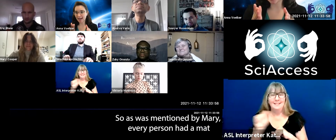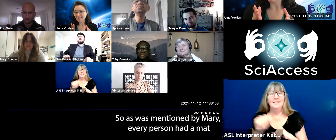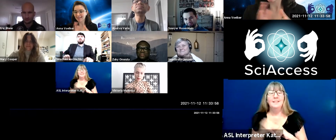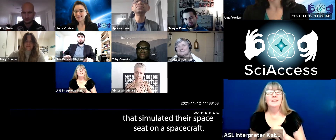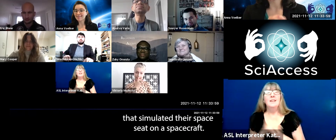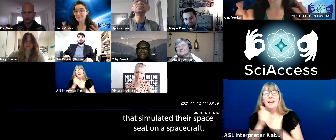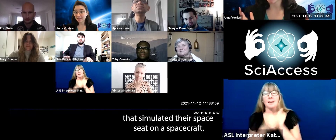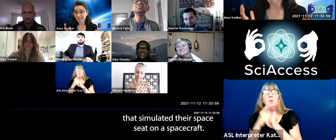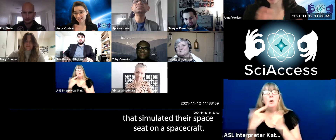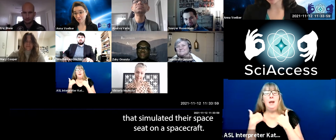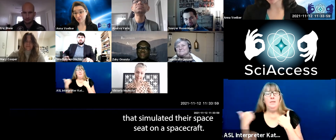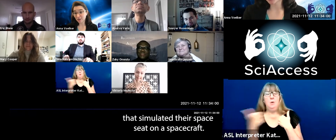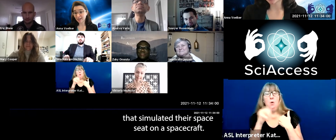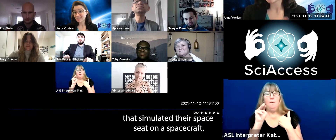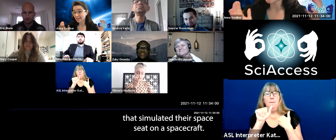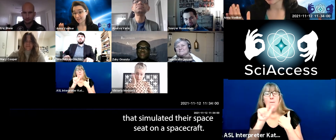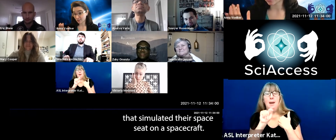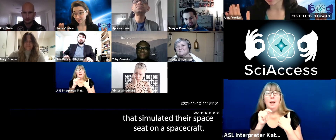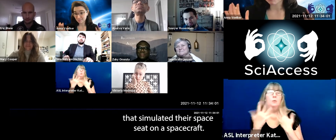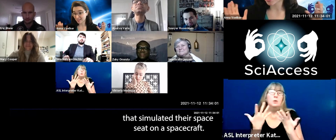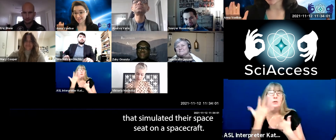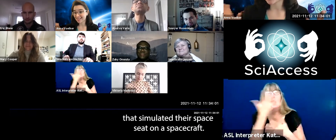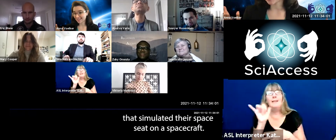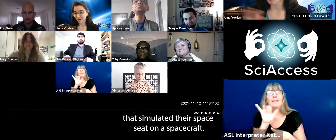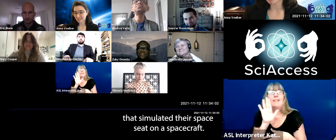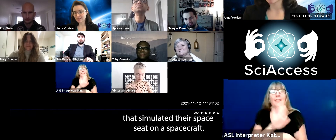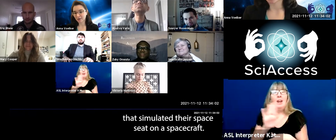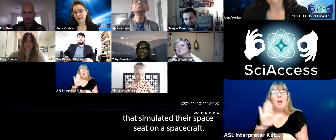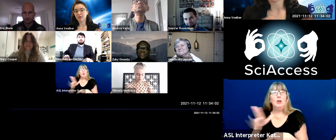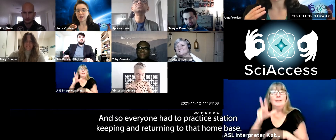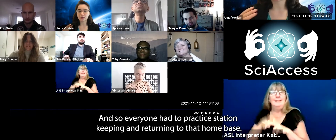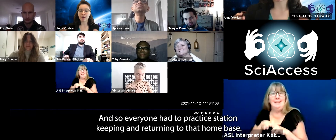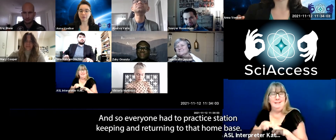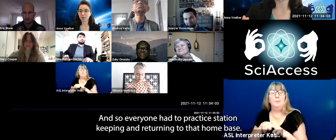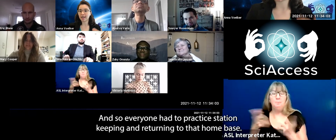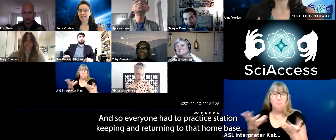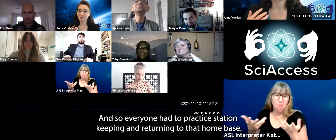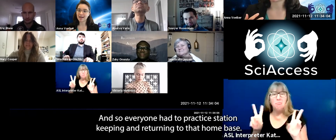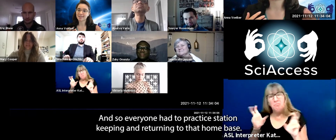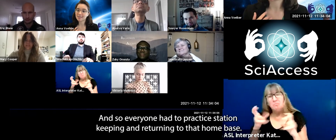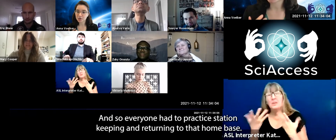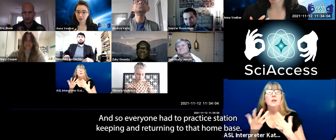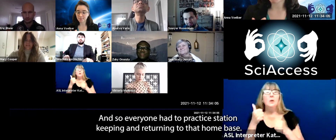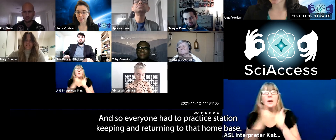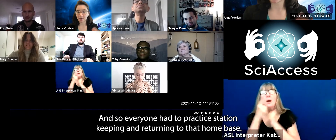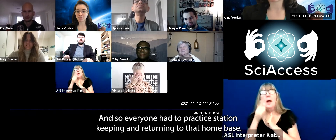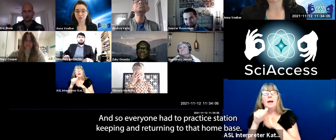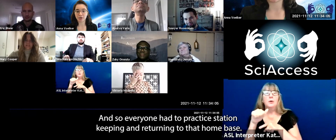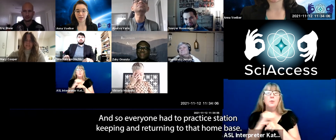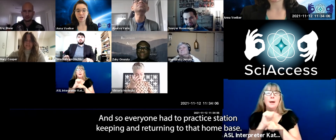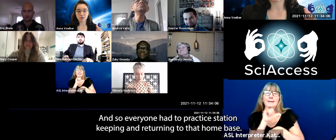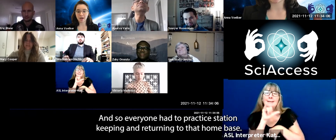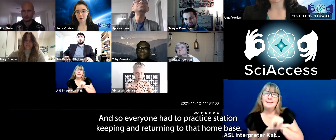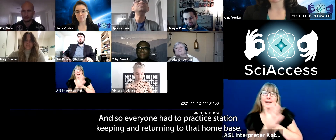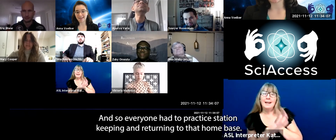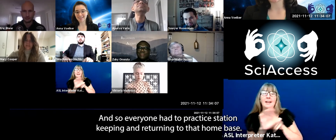a mat that simulated their space seat on a spacecraft. And so everyone had to practice station keeping and